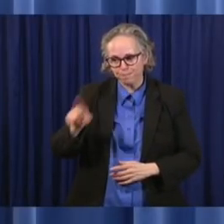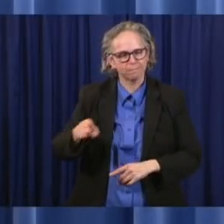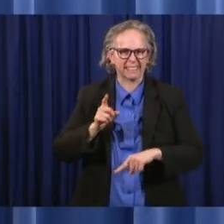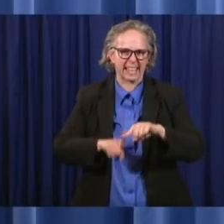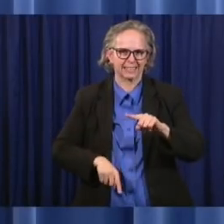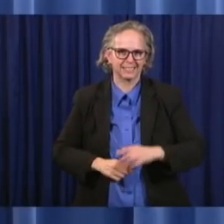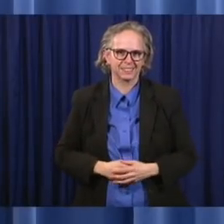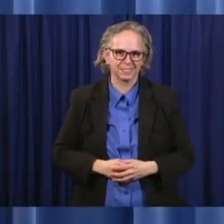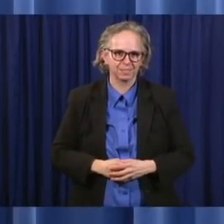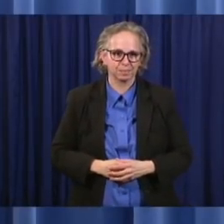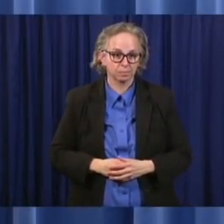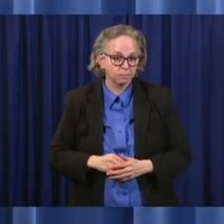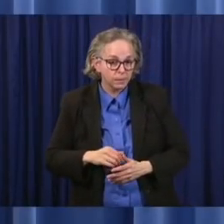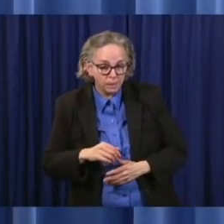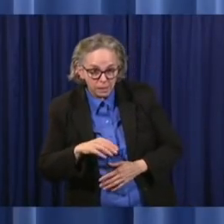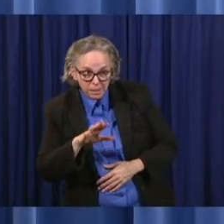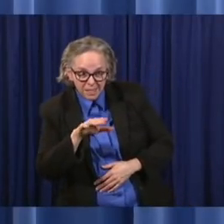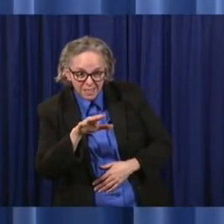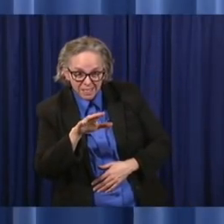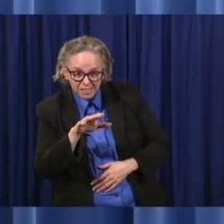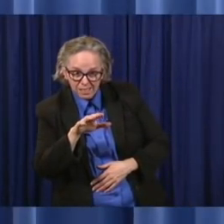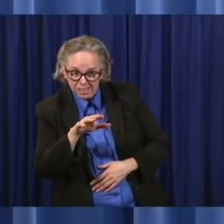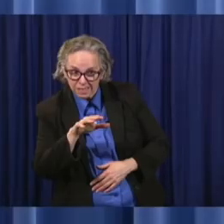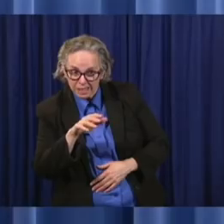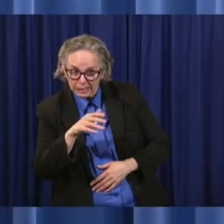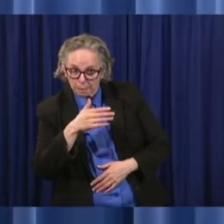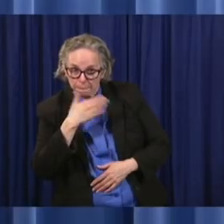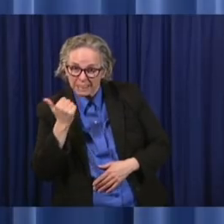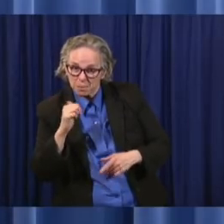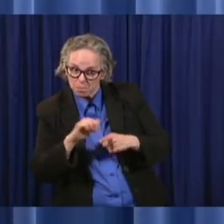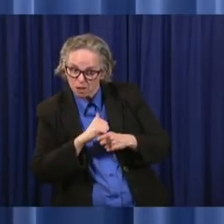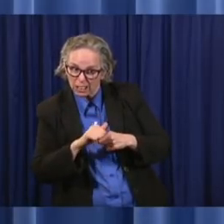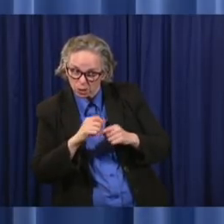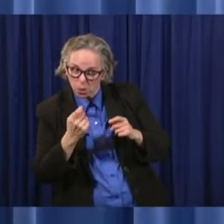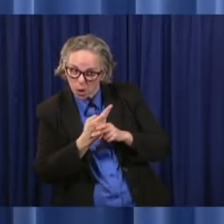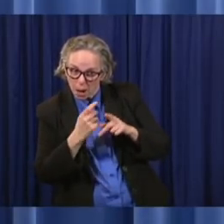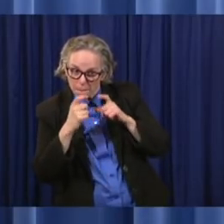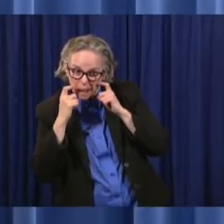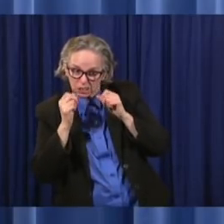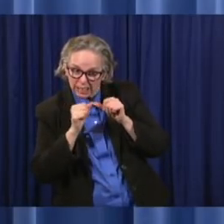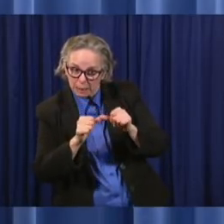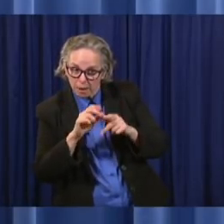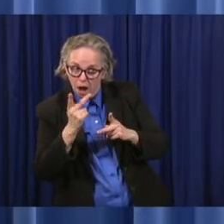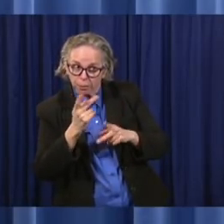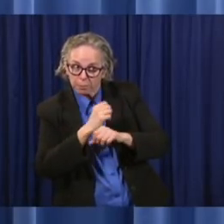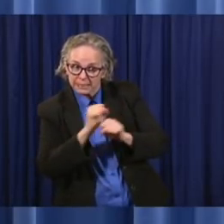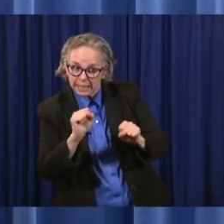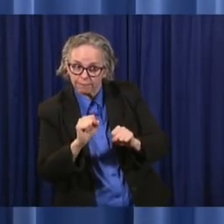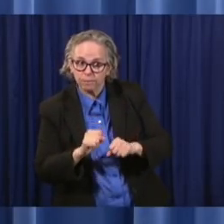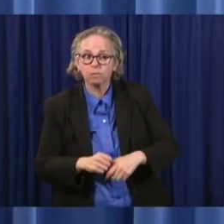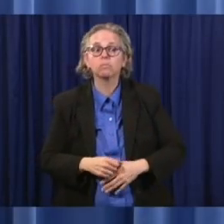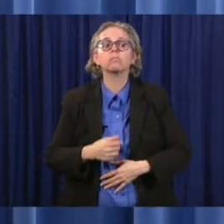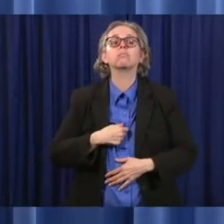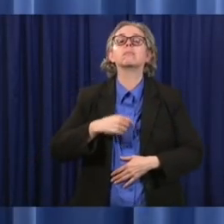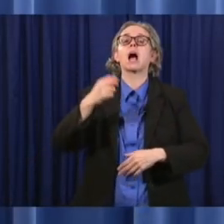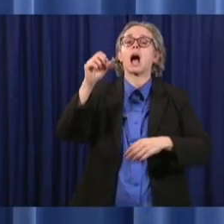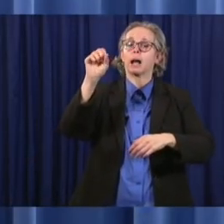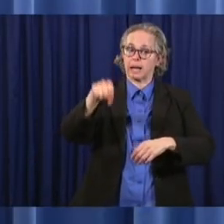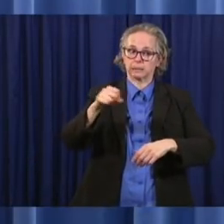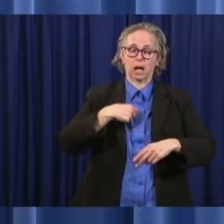Of what you say is a best practice to keep others safe? I'm wearing a mask every time I go out in public. So is